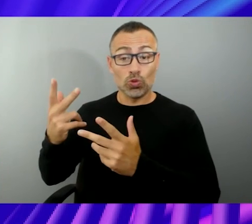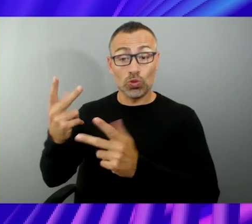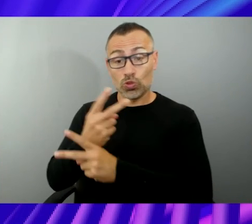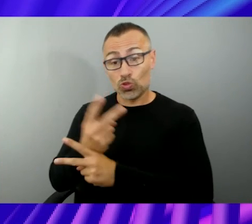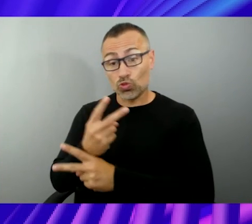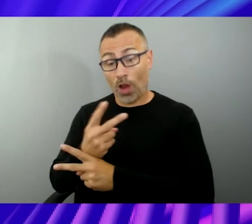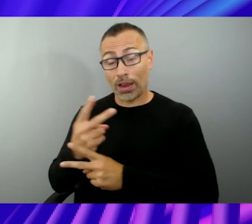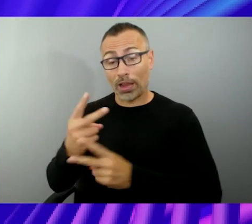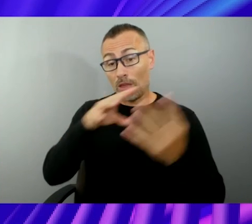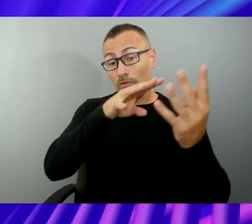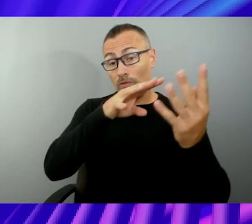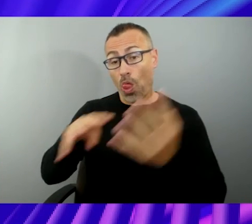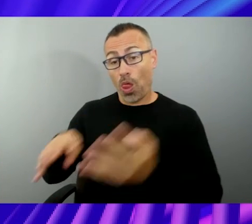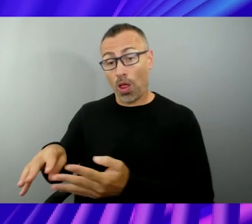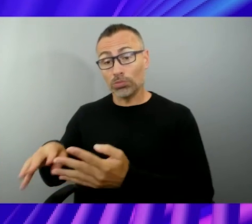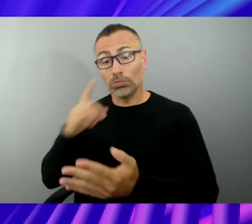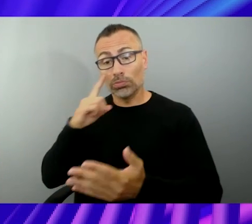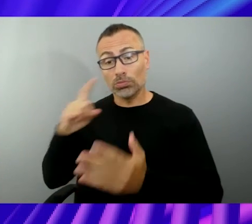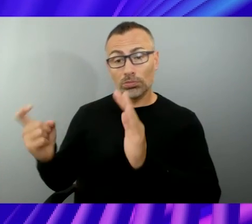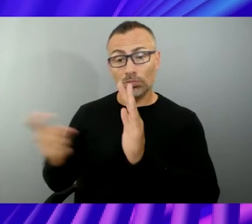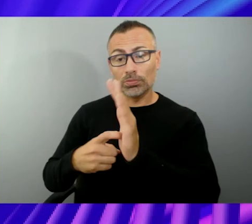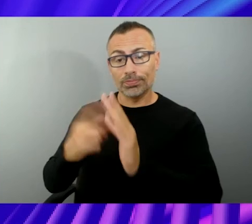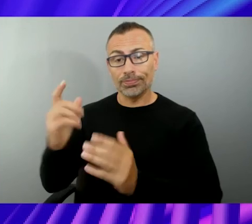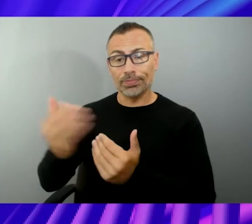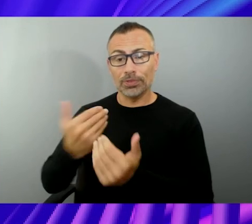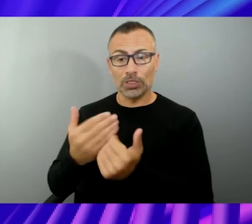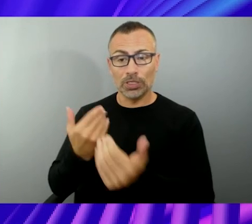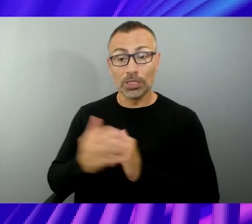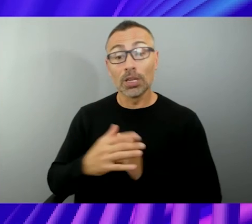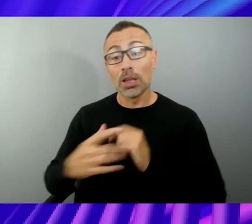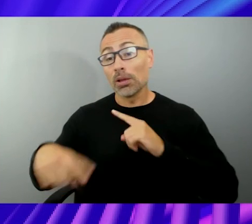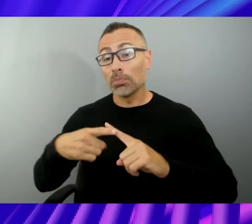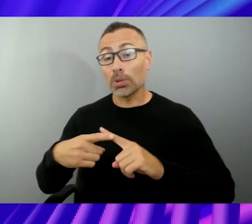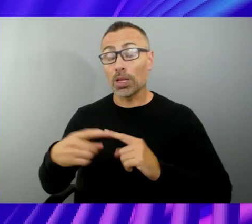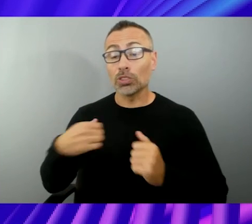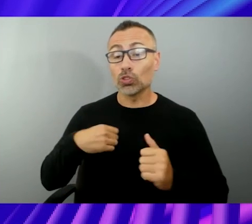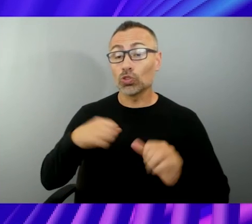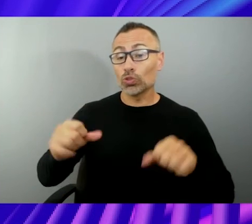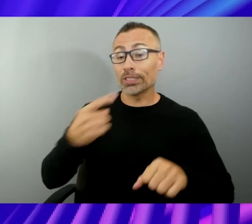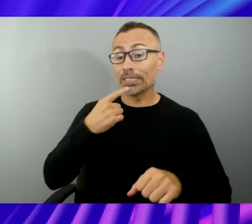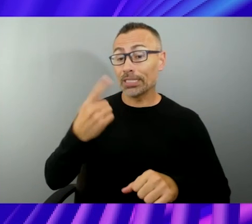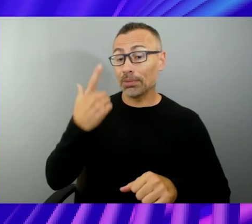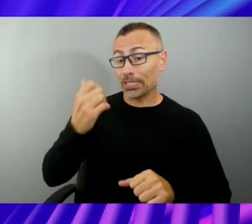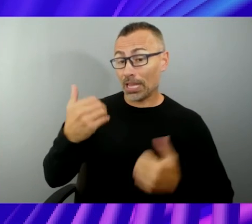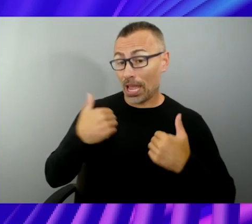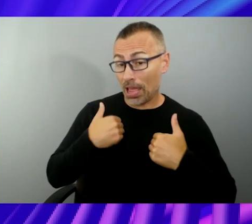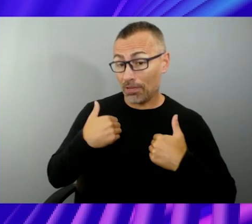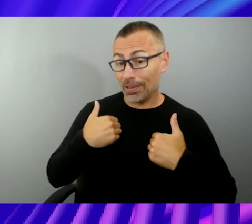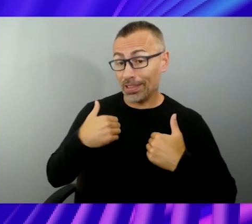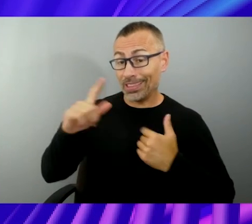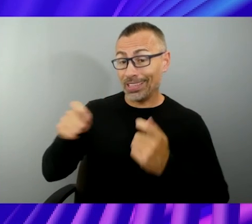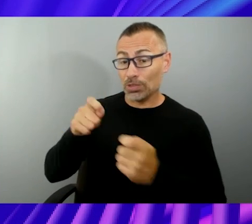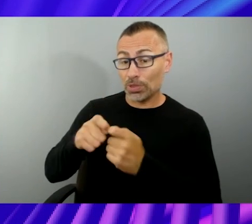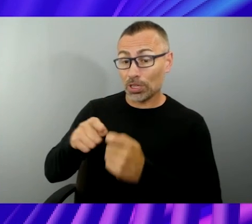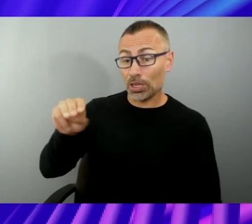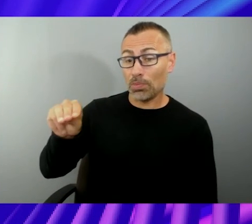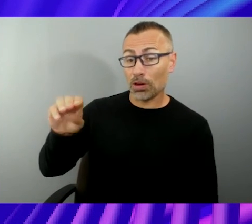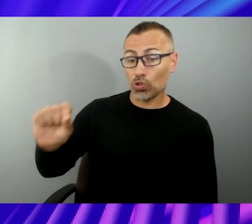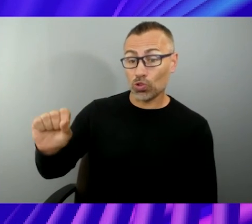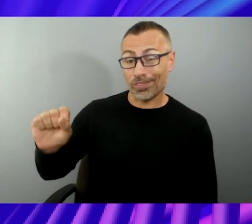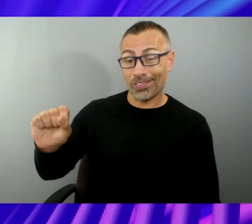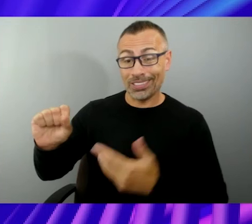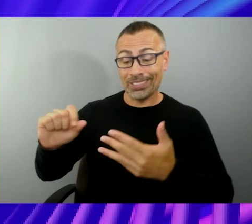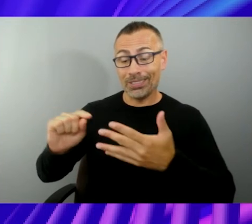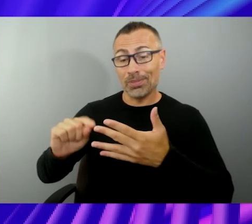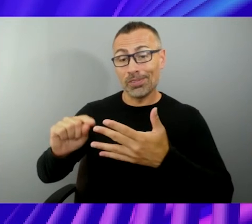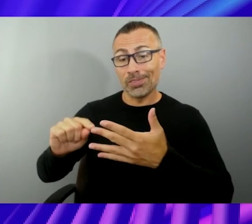number one. And then you can also say that, hey, now that I have this particular microservice failing, so it is easier to restart